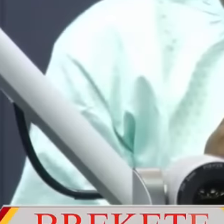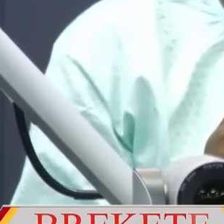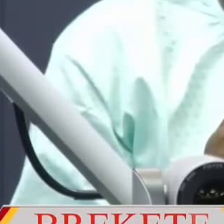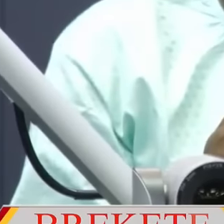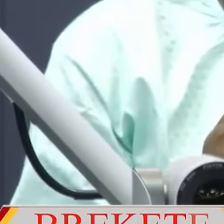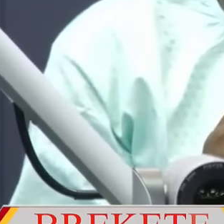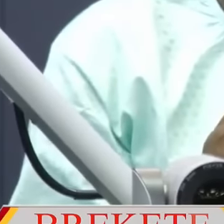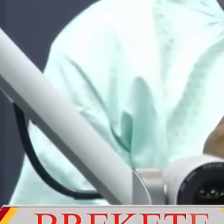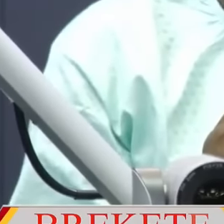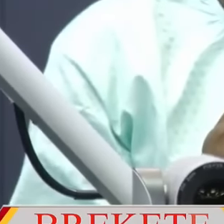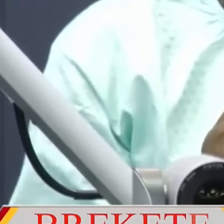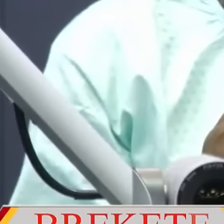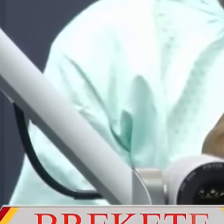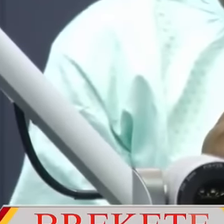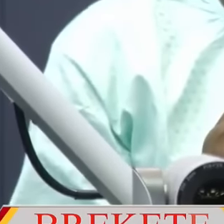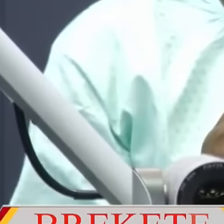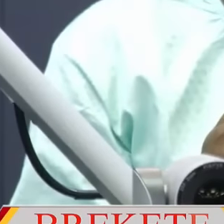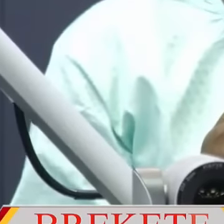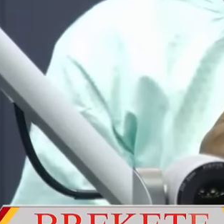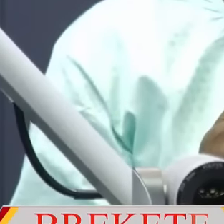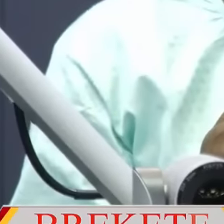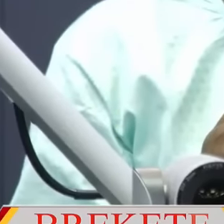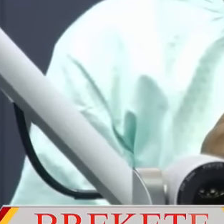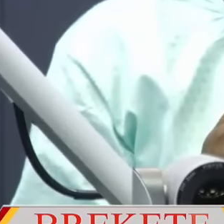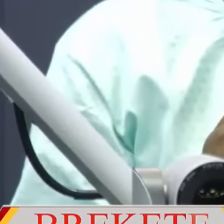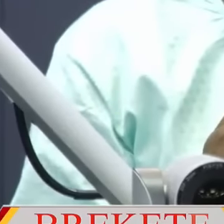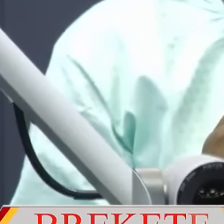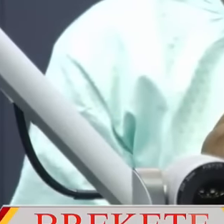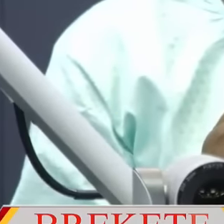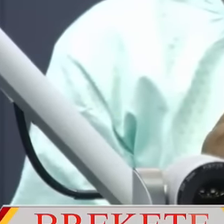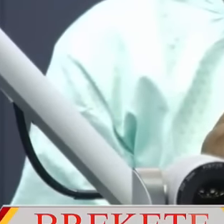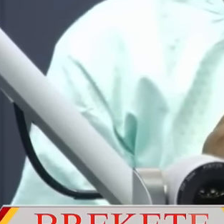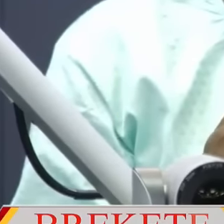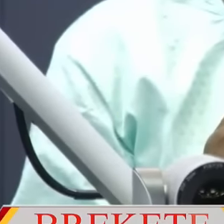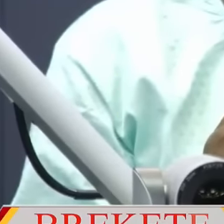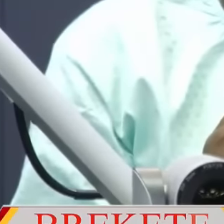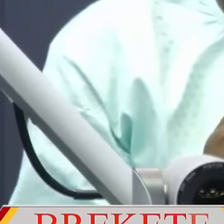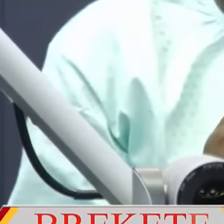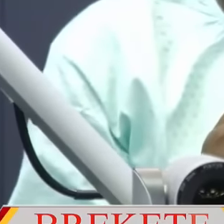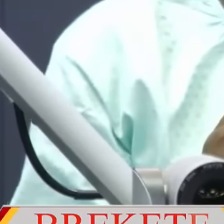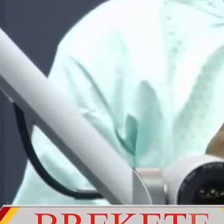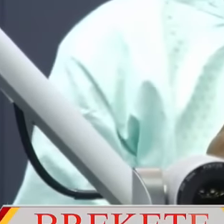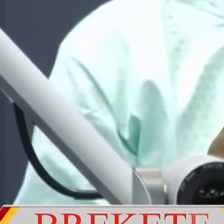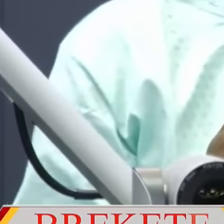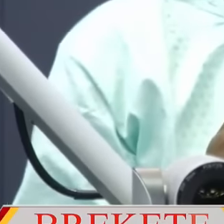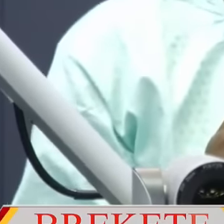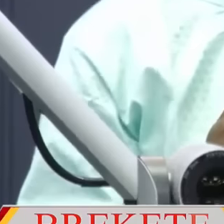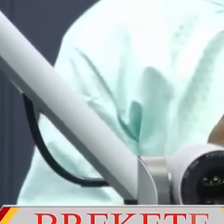tun farko can da kai ma abin kyakkyawar fahimta